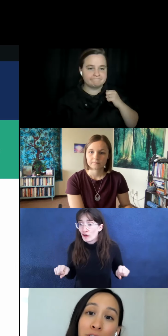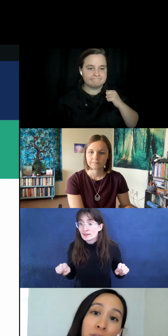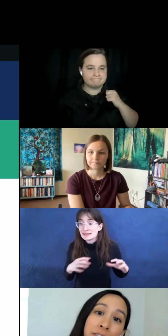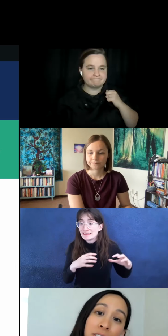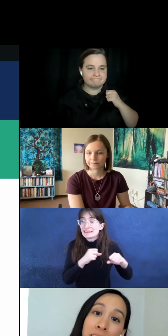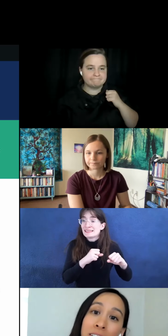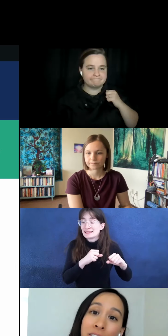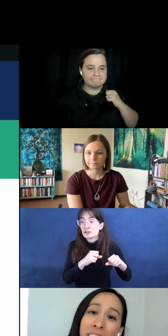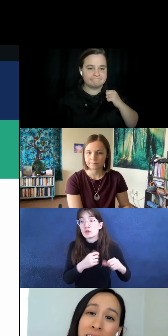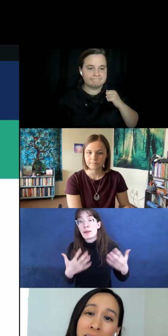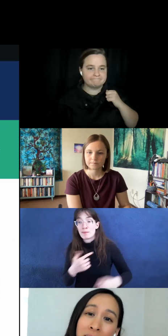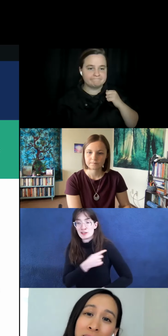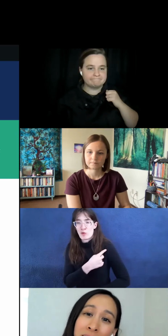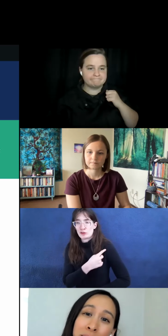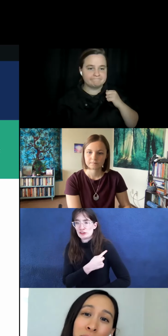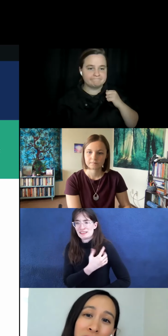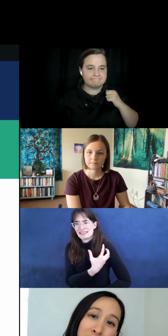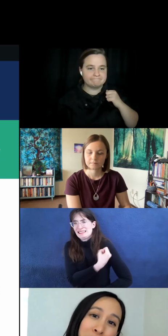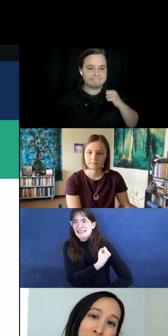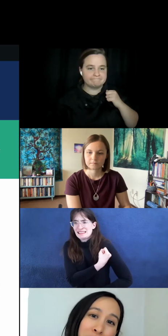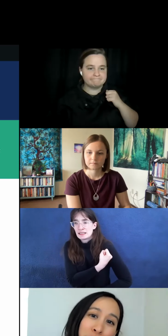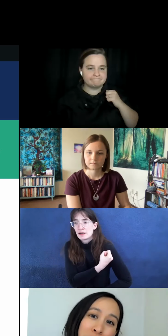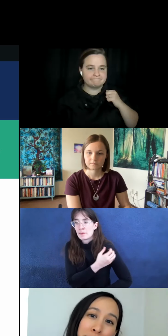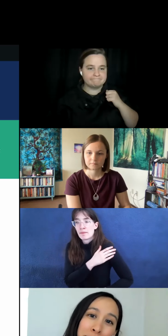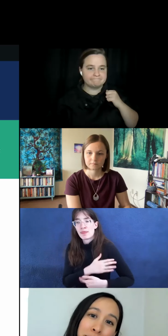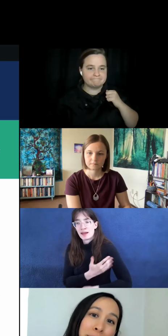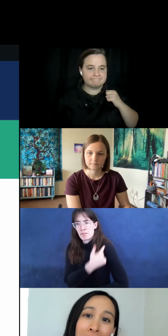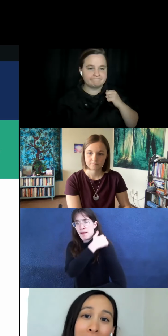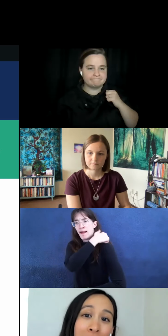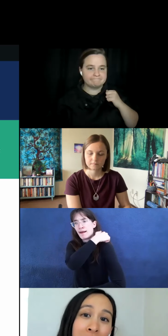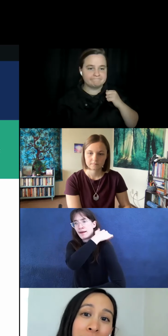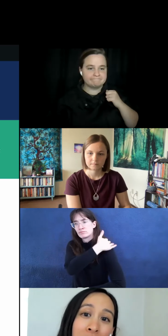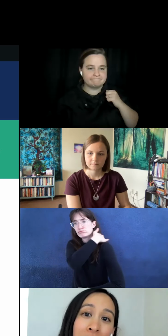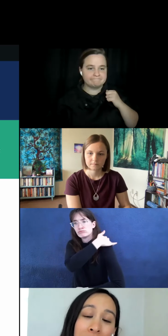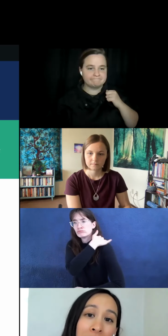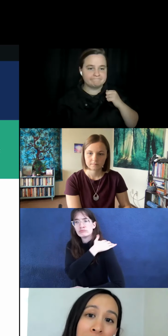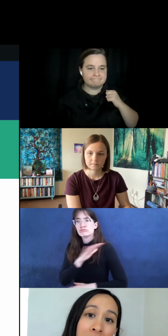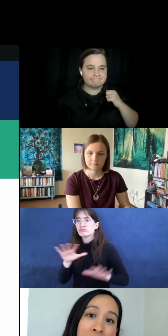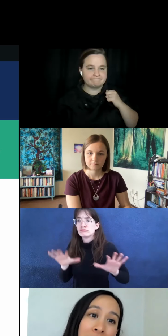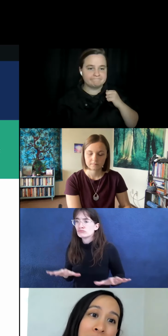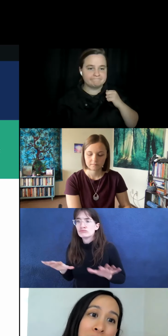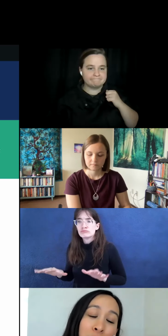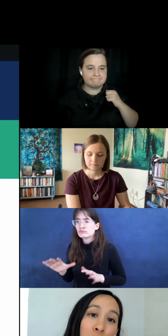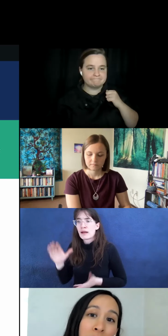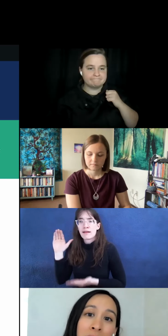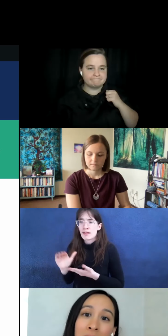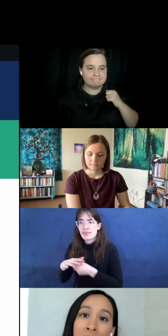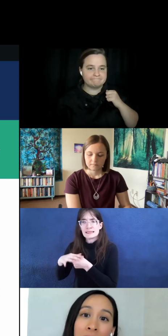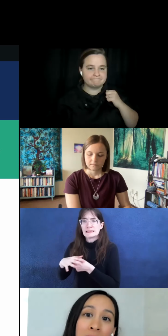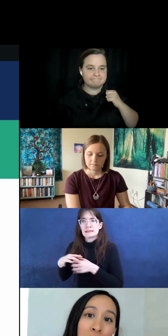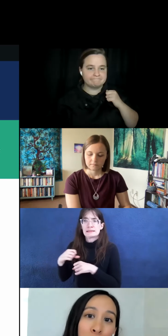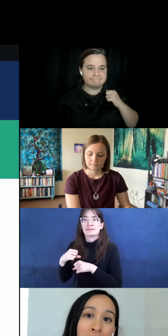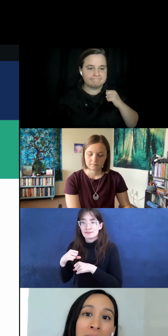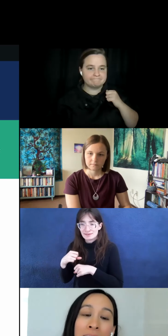my shoulder feels tense, like right here, but then there's a part of my shoulder back here that doesn't feel as tense. So noticing